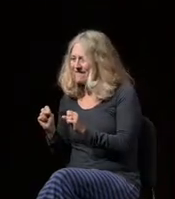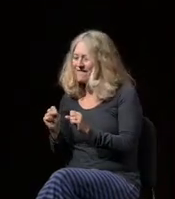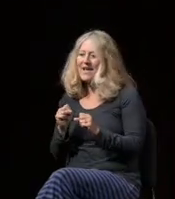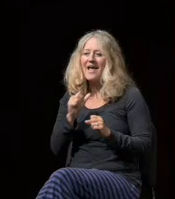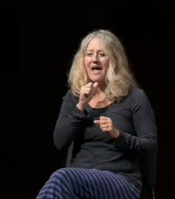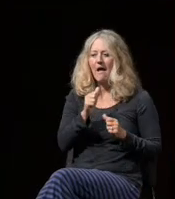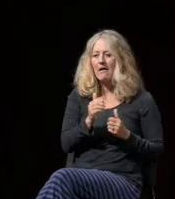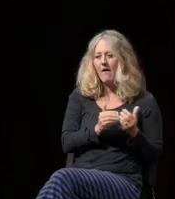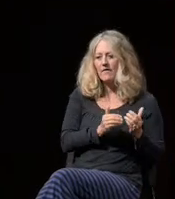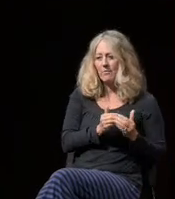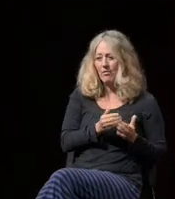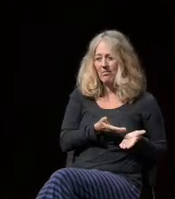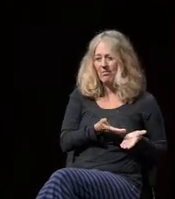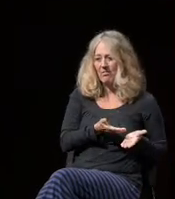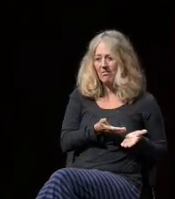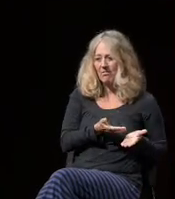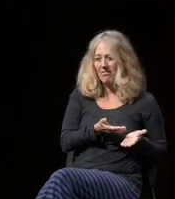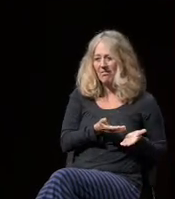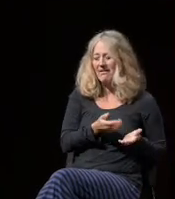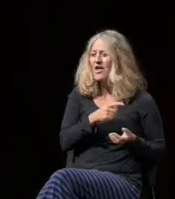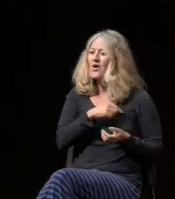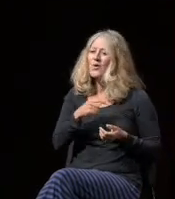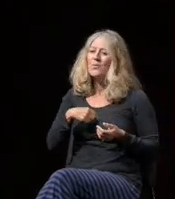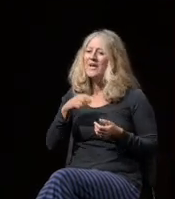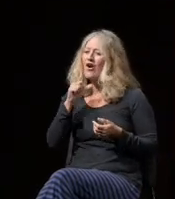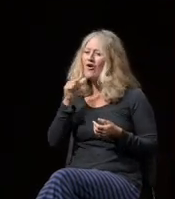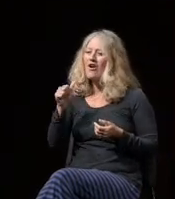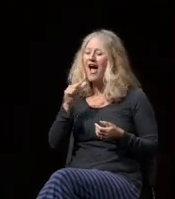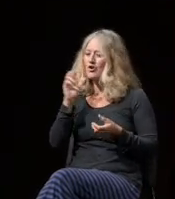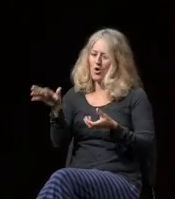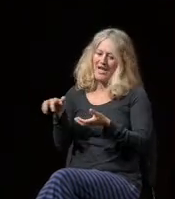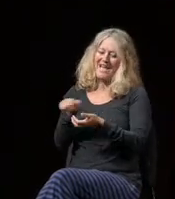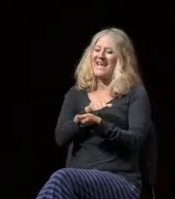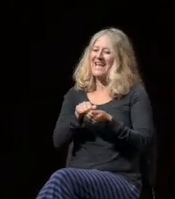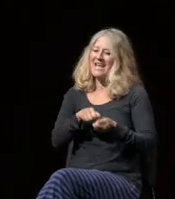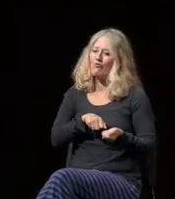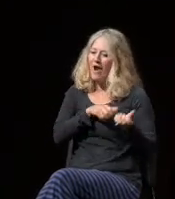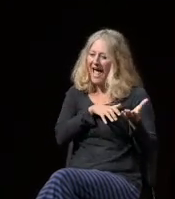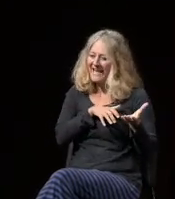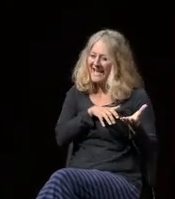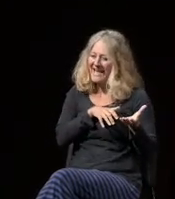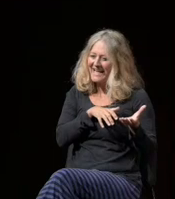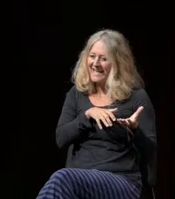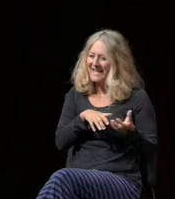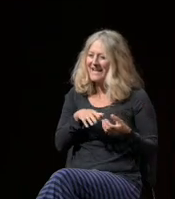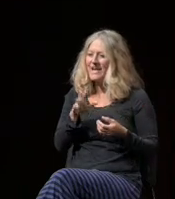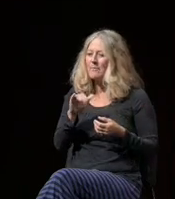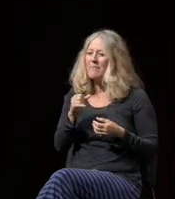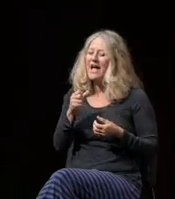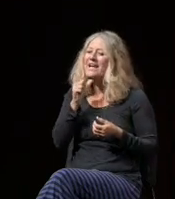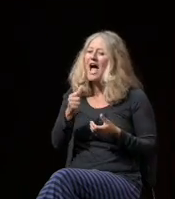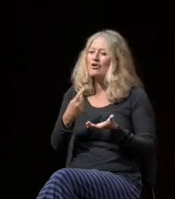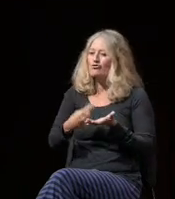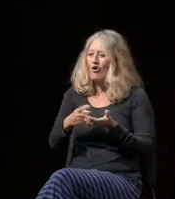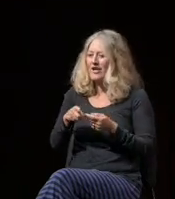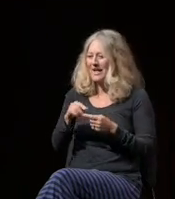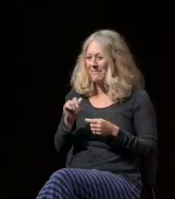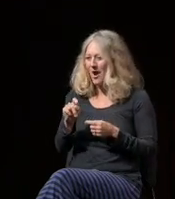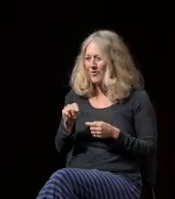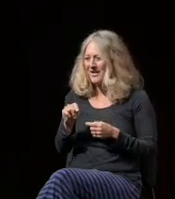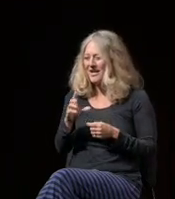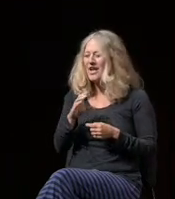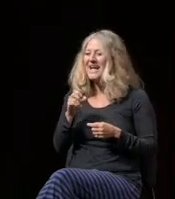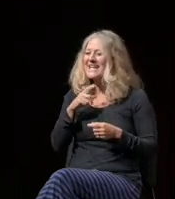discomfort, okay? And we're not gonna eradicate it. We're talking about it for about 90 minutes or a single one-off training. It's